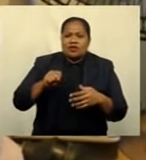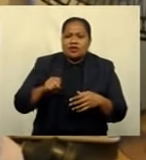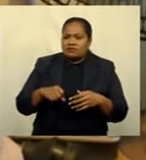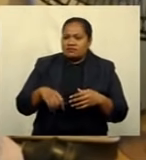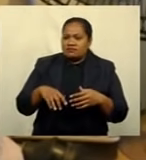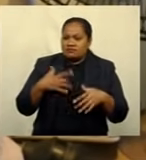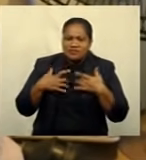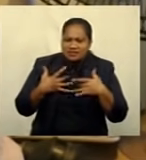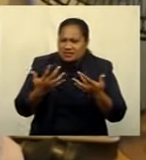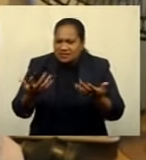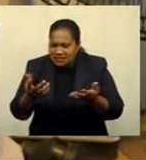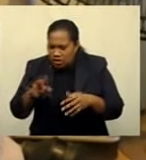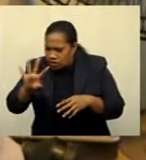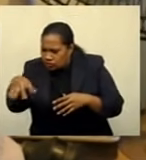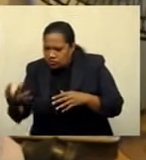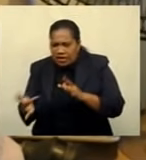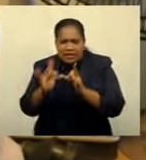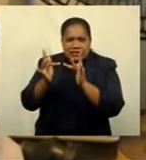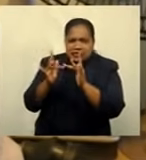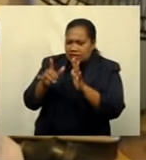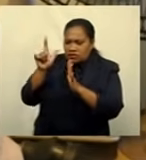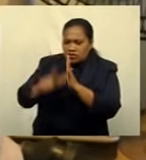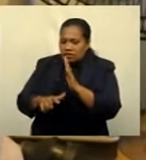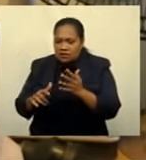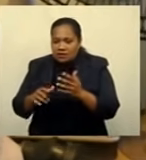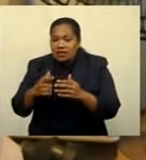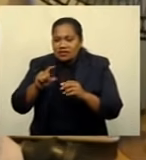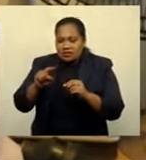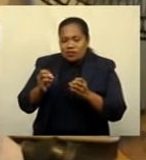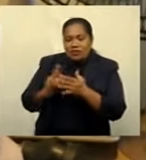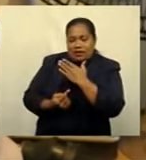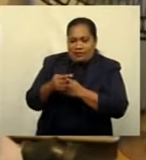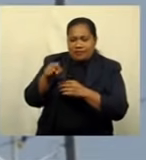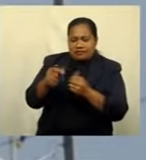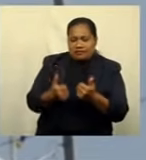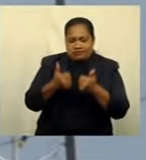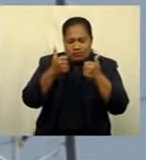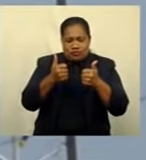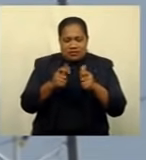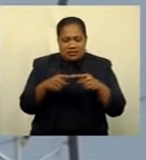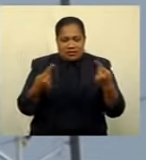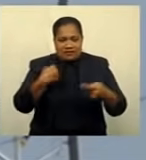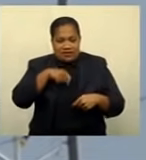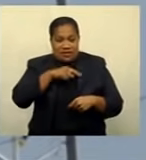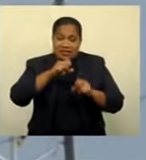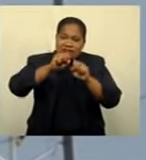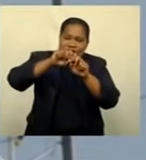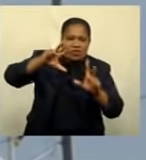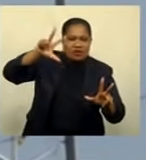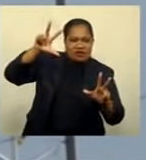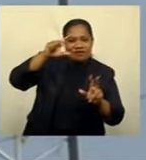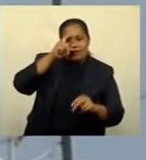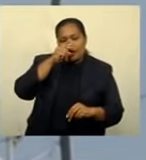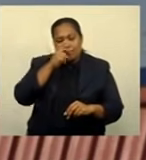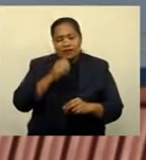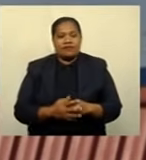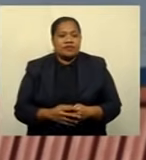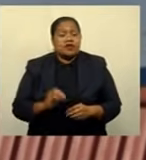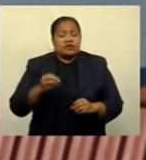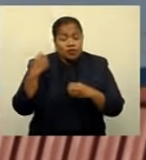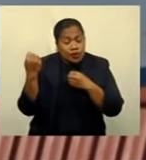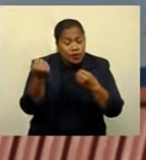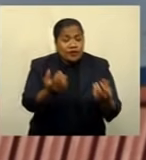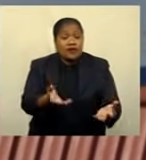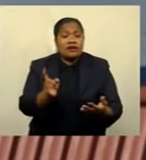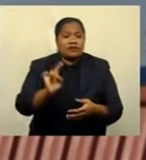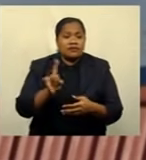why internet is low. It's a thing good for us and also for Vanuatu people. It will also provide connectivity to other emergency